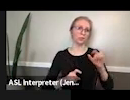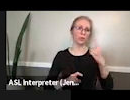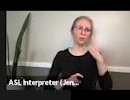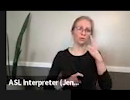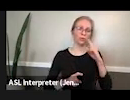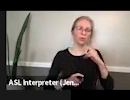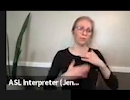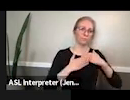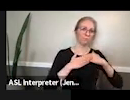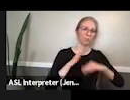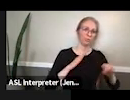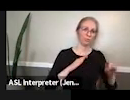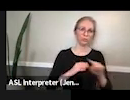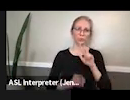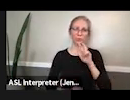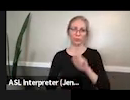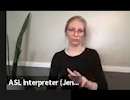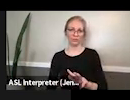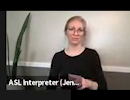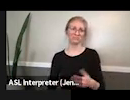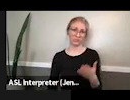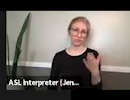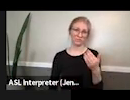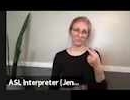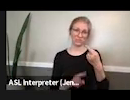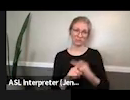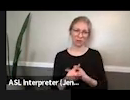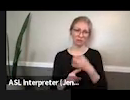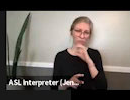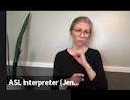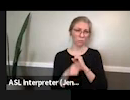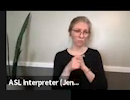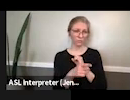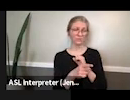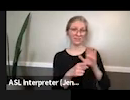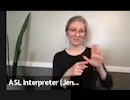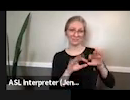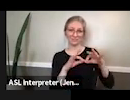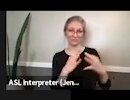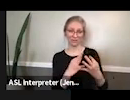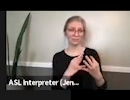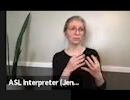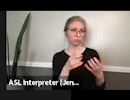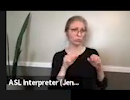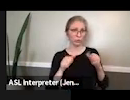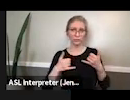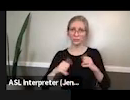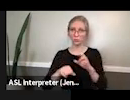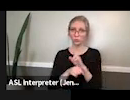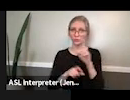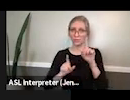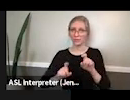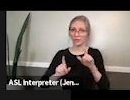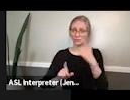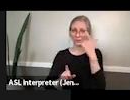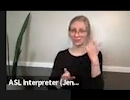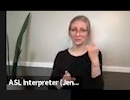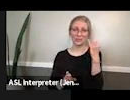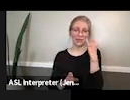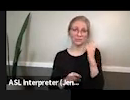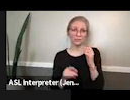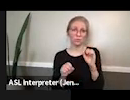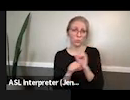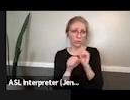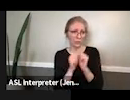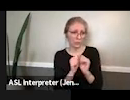say that 15-month-old, the family I worked with, we could still use that test, because when you're working with little bitty